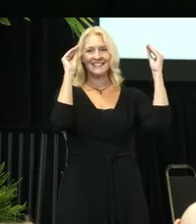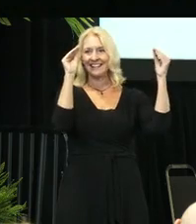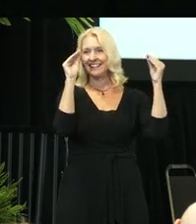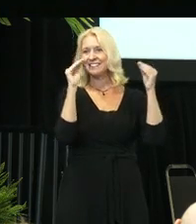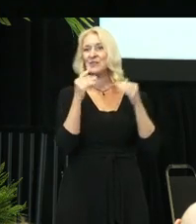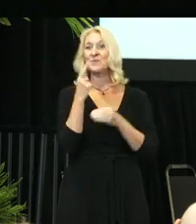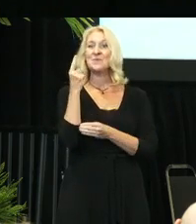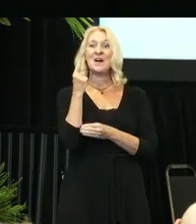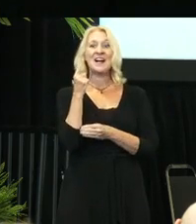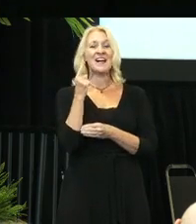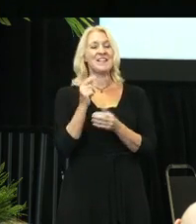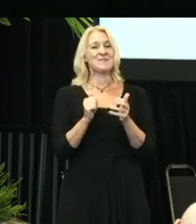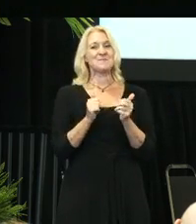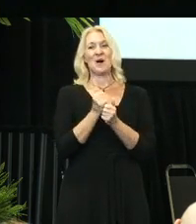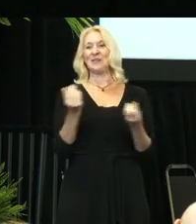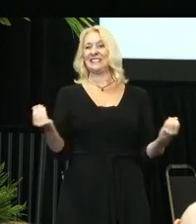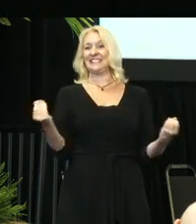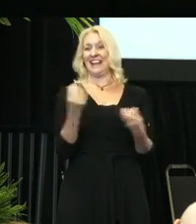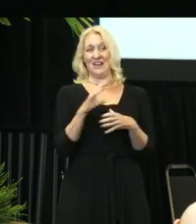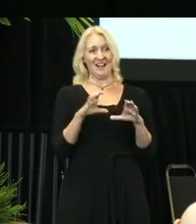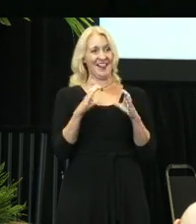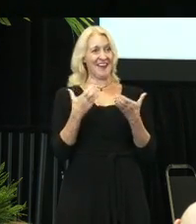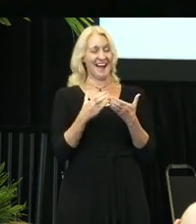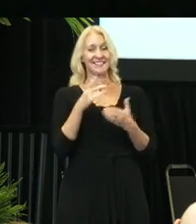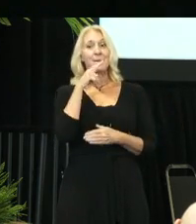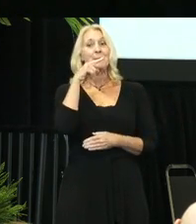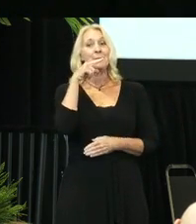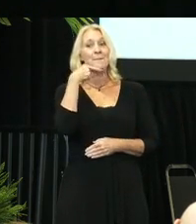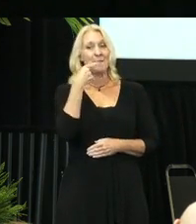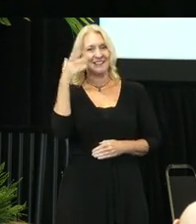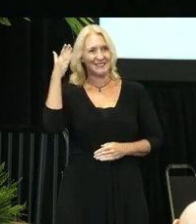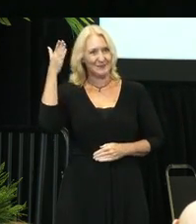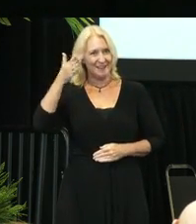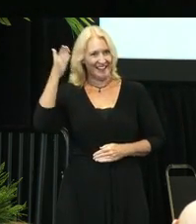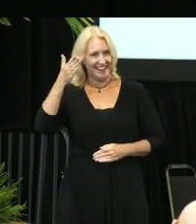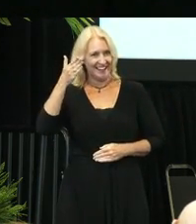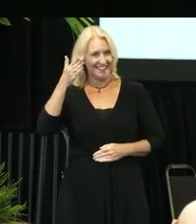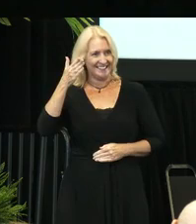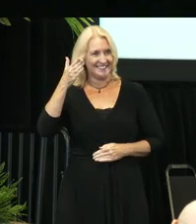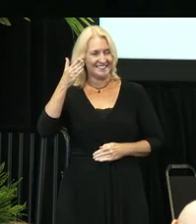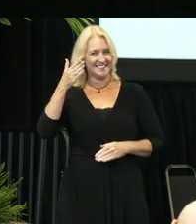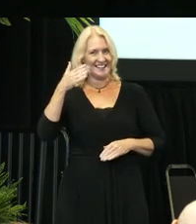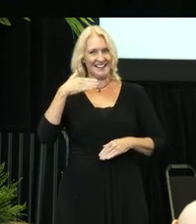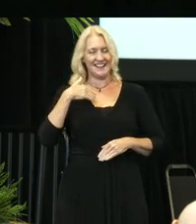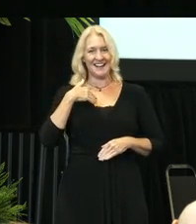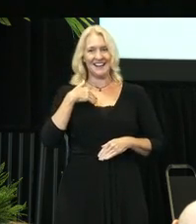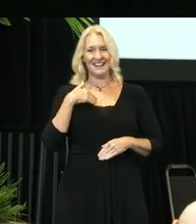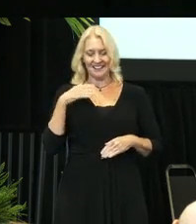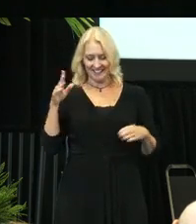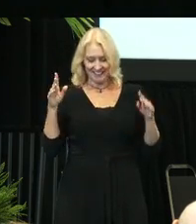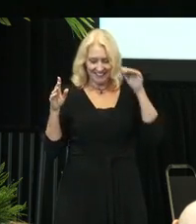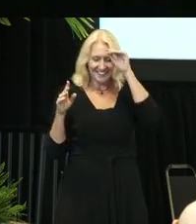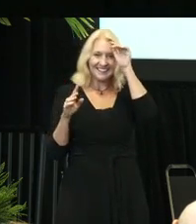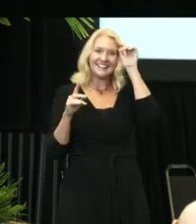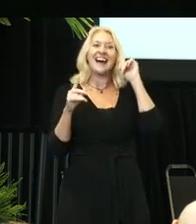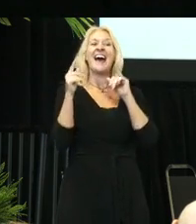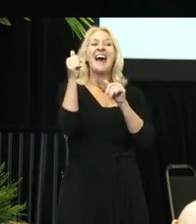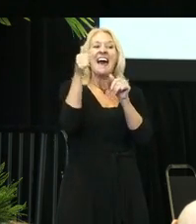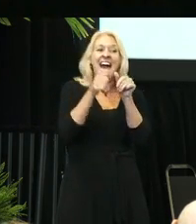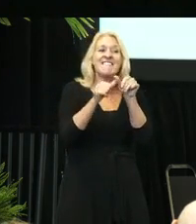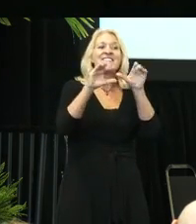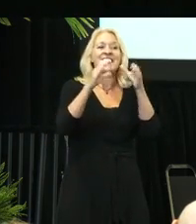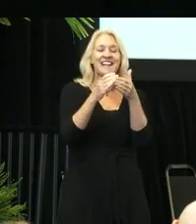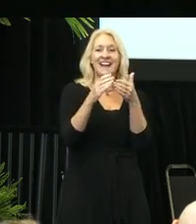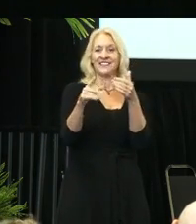nerve-wracking class that you can take as a student, public speaking. And so I'm going to give away my first day trick. This is how I start every single class of